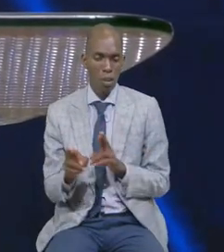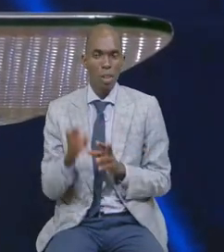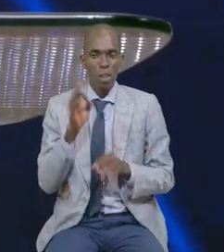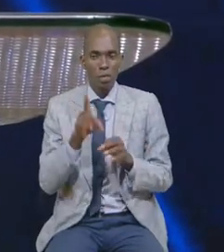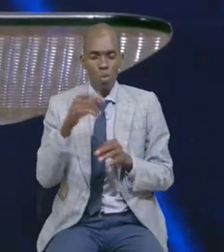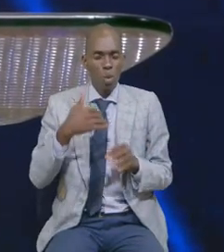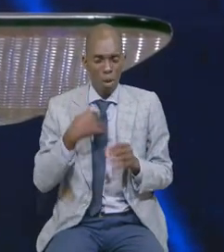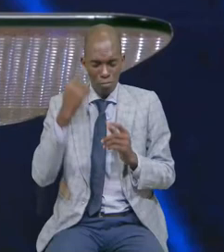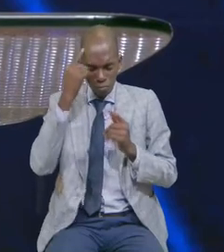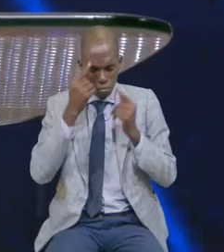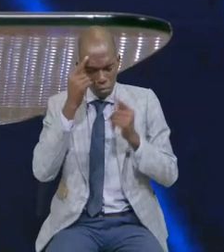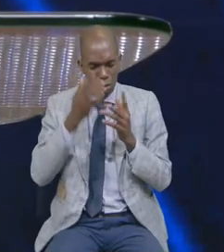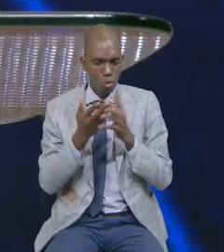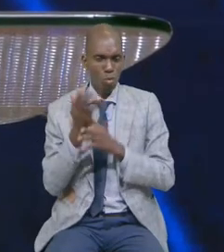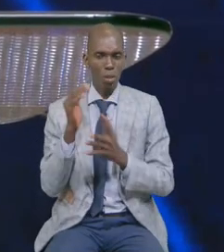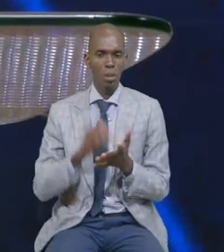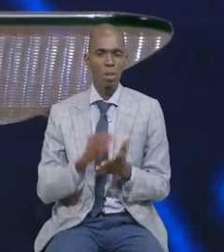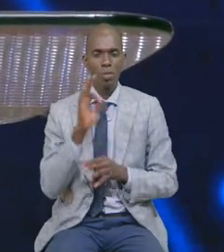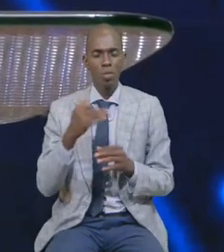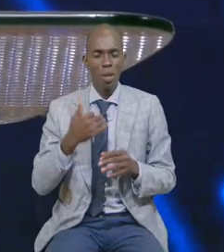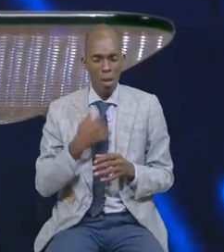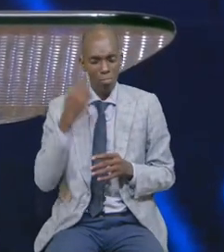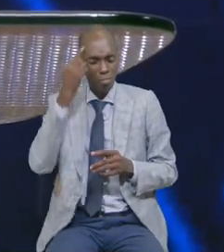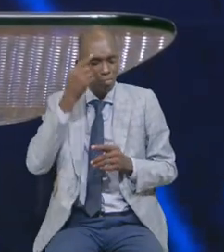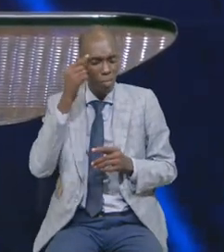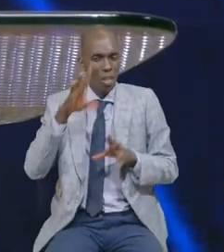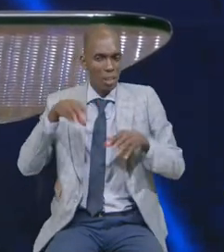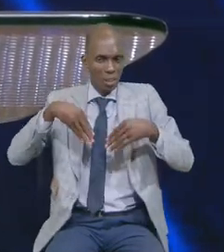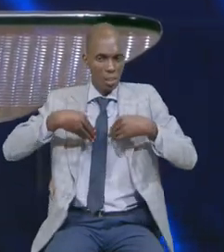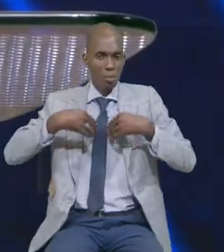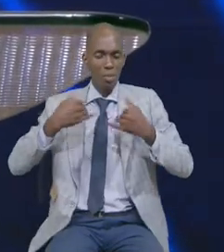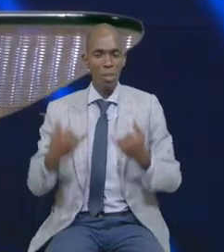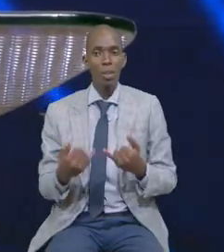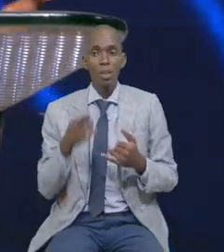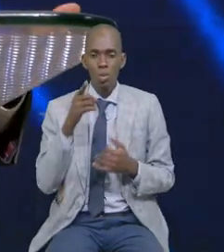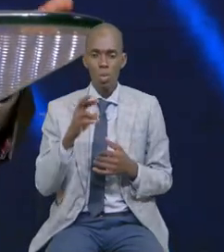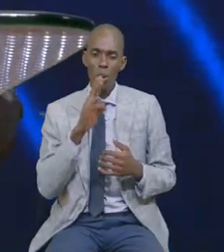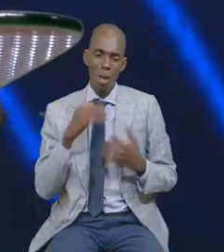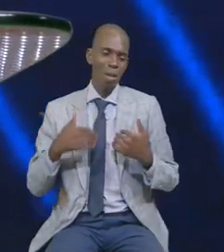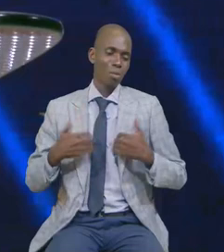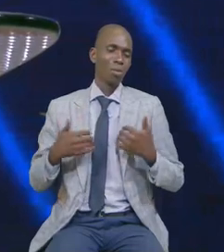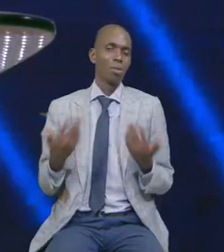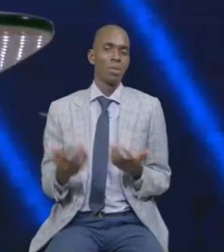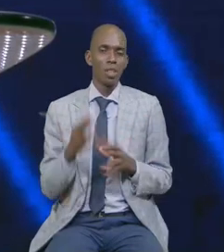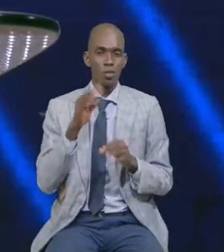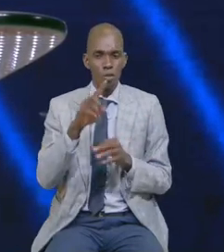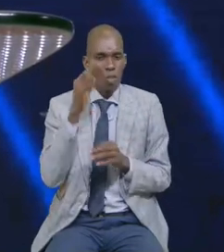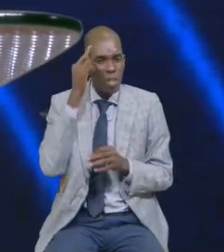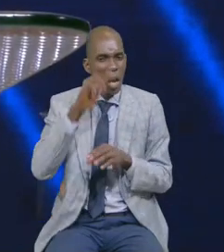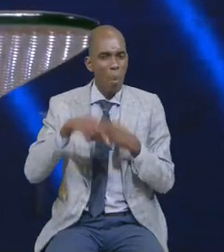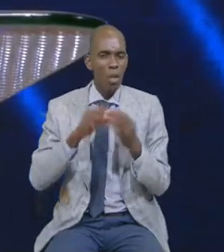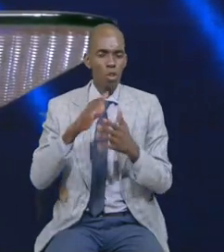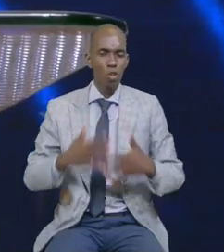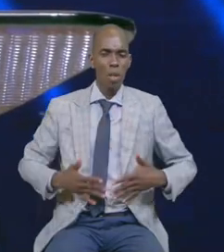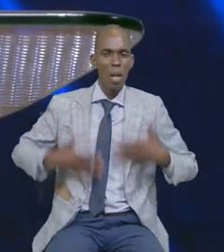reconsider, if you think about it again, you are young, if you think about your life and you think of what